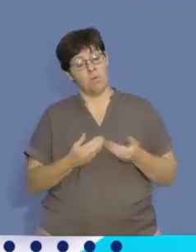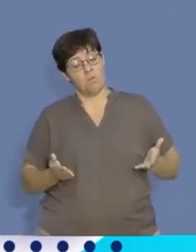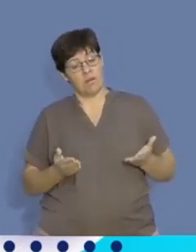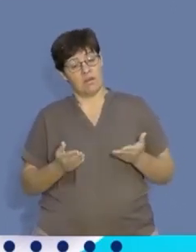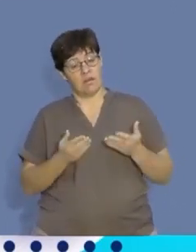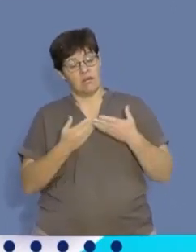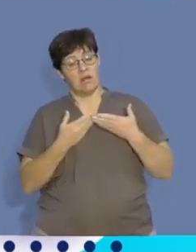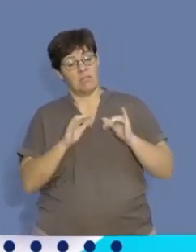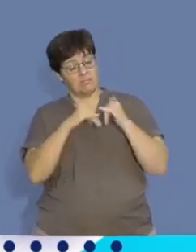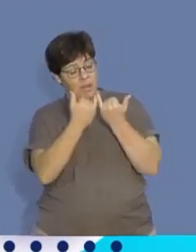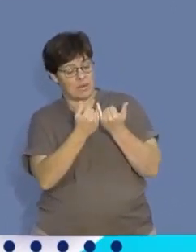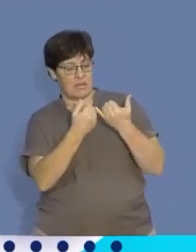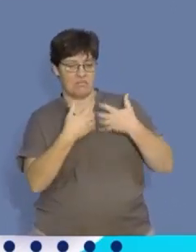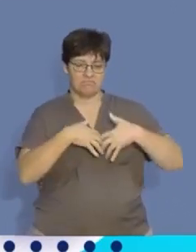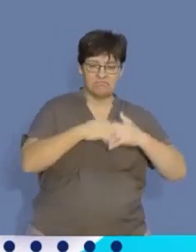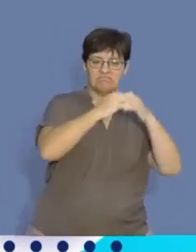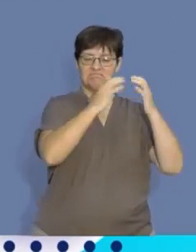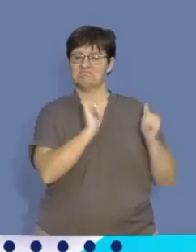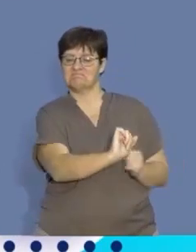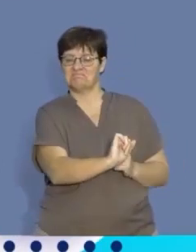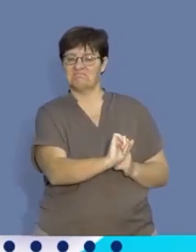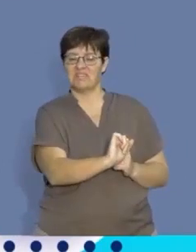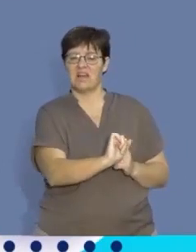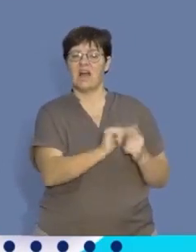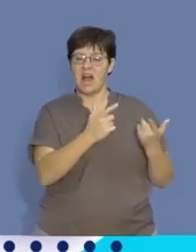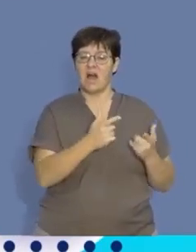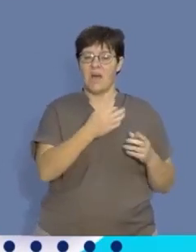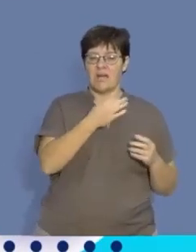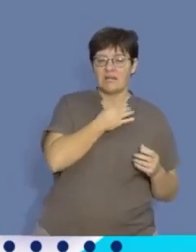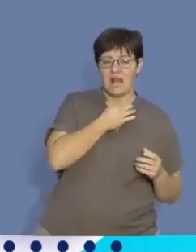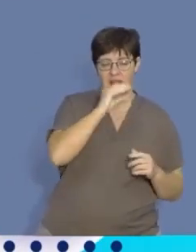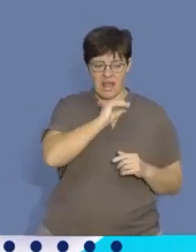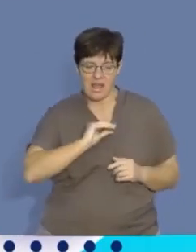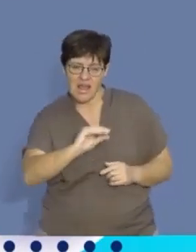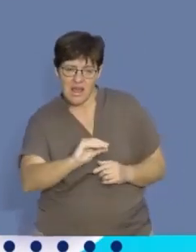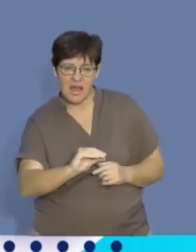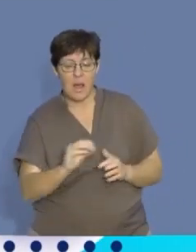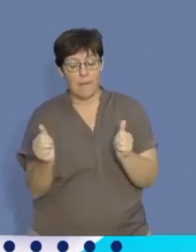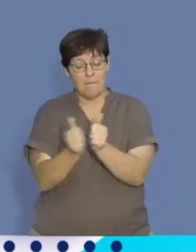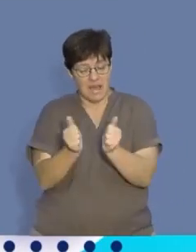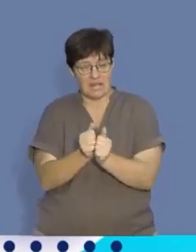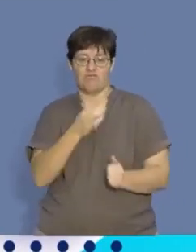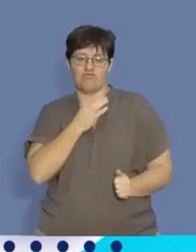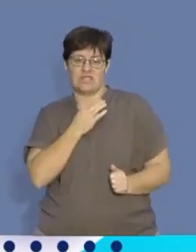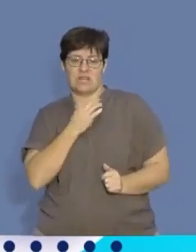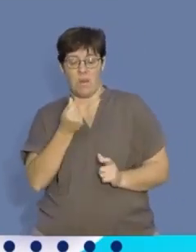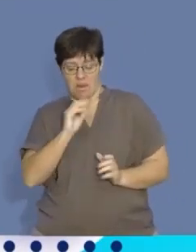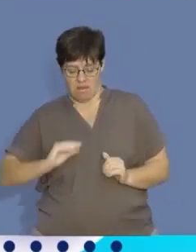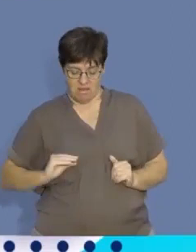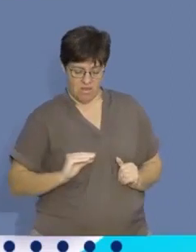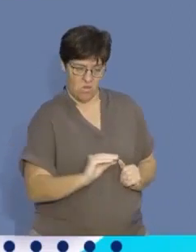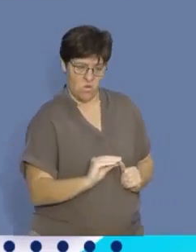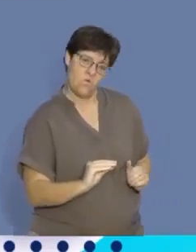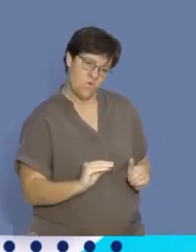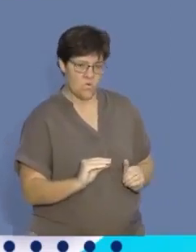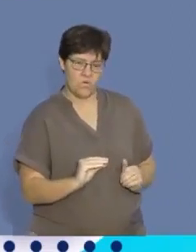investing capital, there is obviously a certain degree of risk that the partners are taking. Similarly,